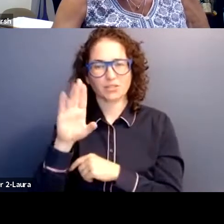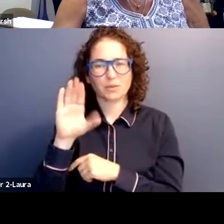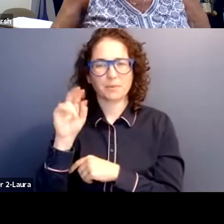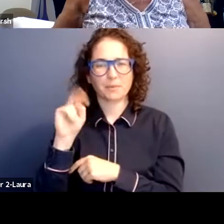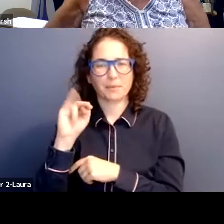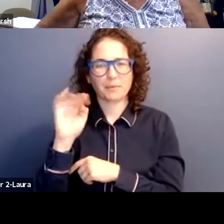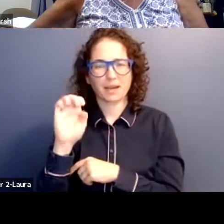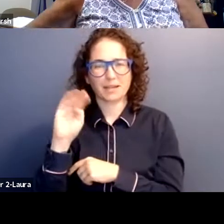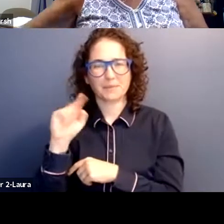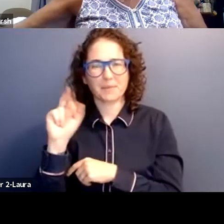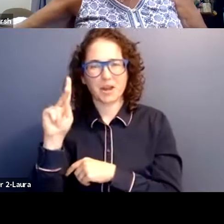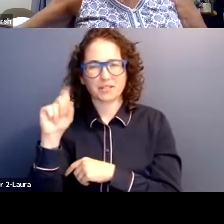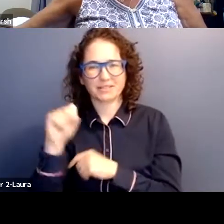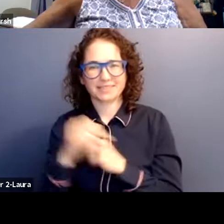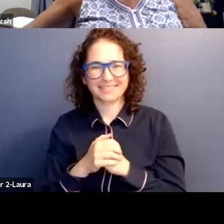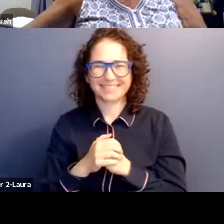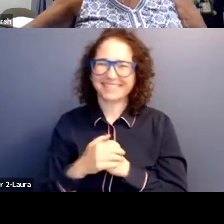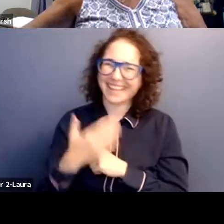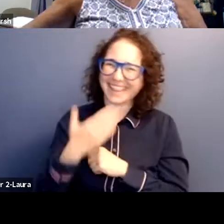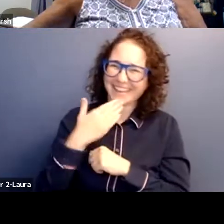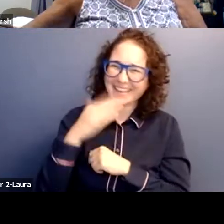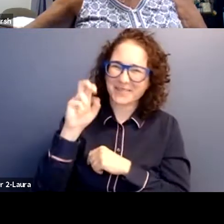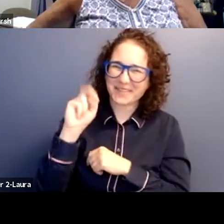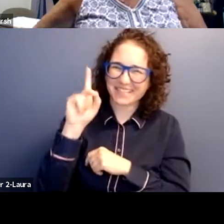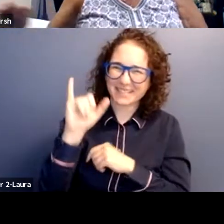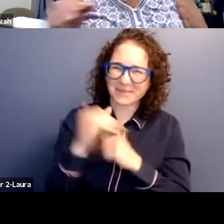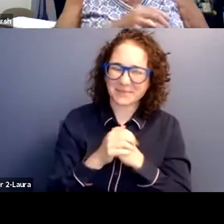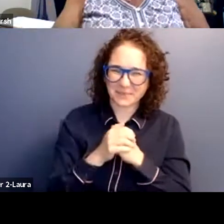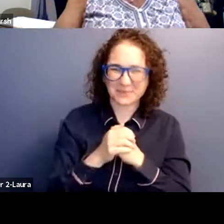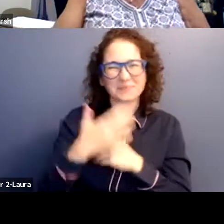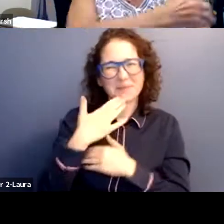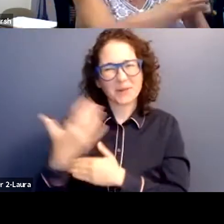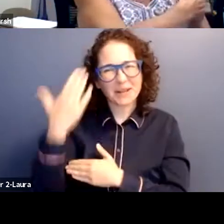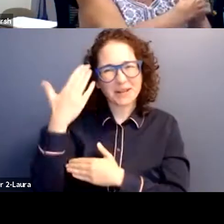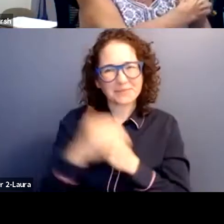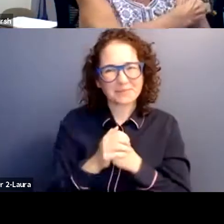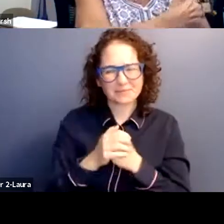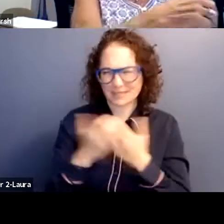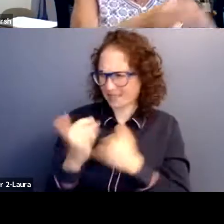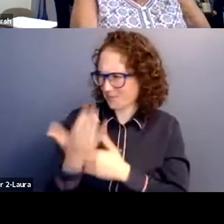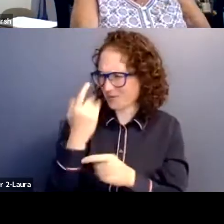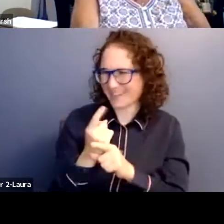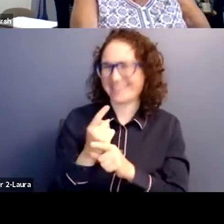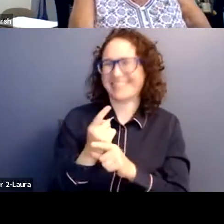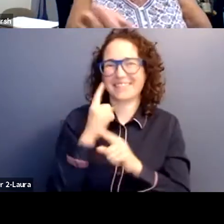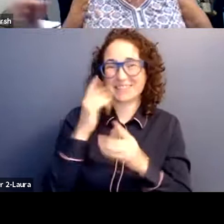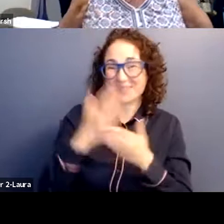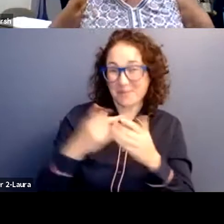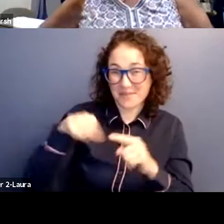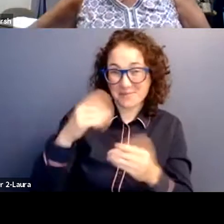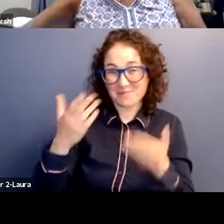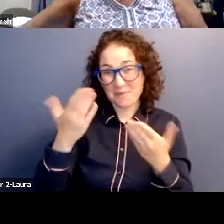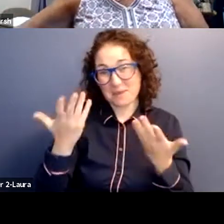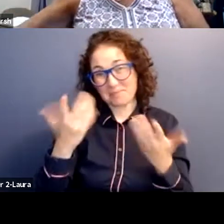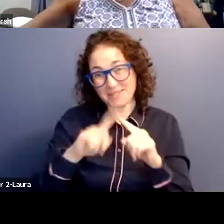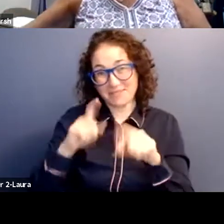Marks. Thank you, Wendy. Hi, good morning. It's still morning, right? Yeah. For some of you, it might be a